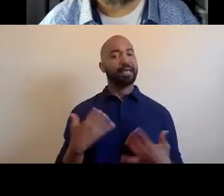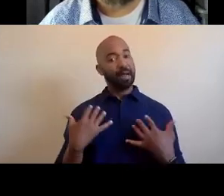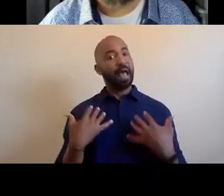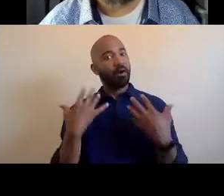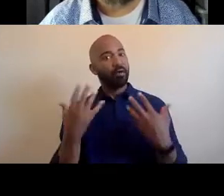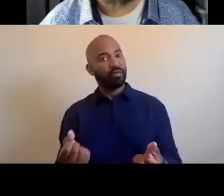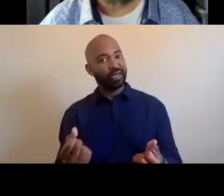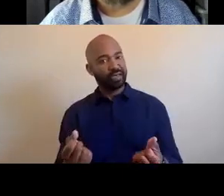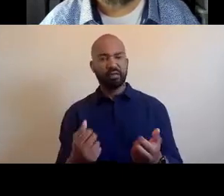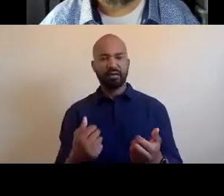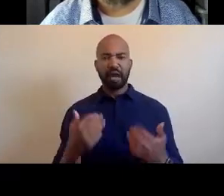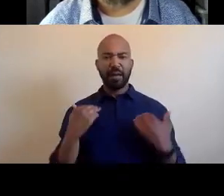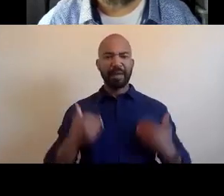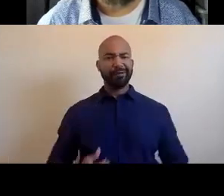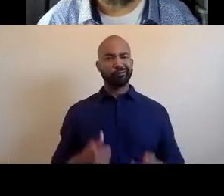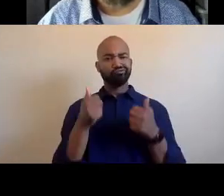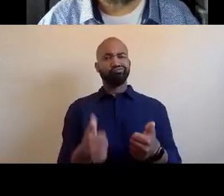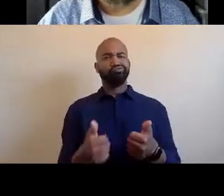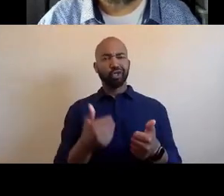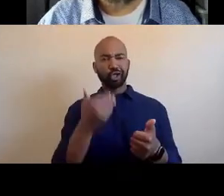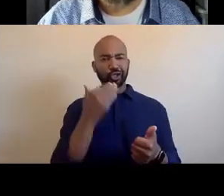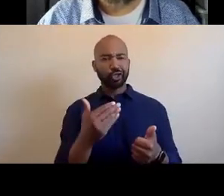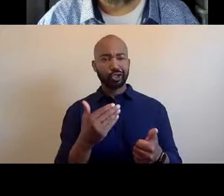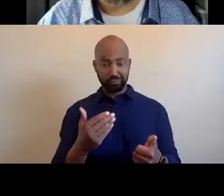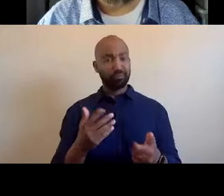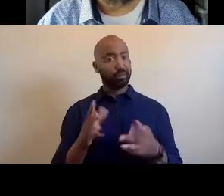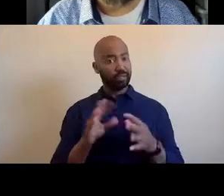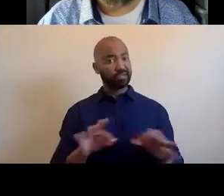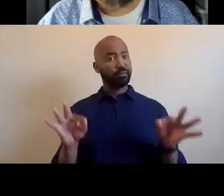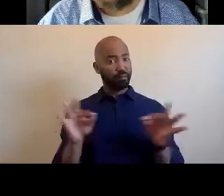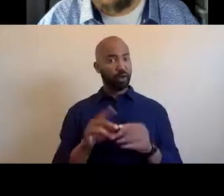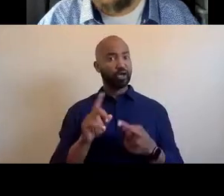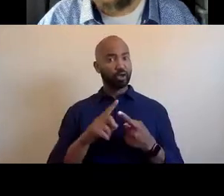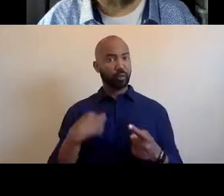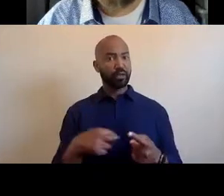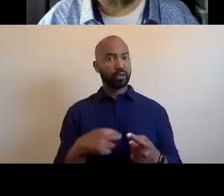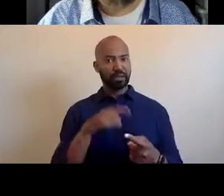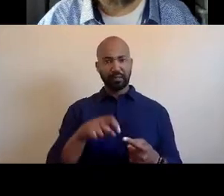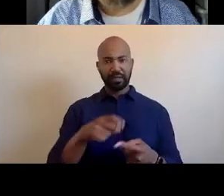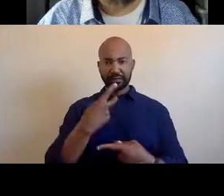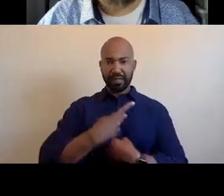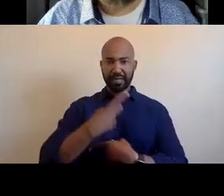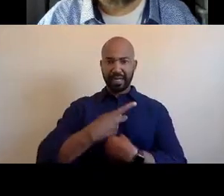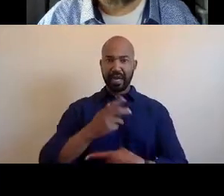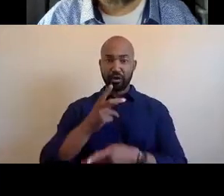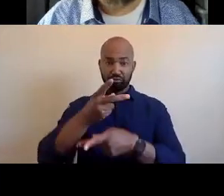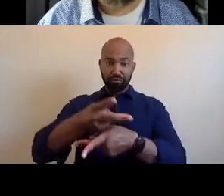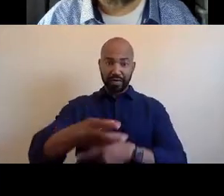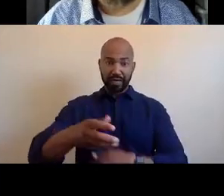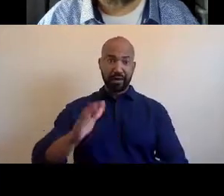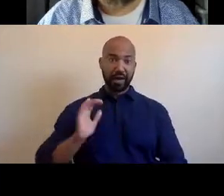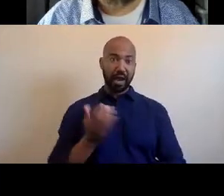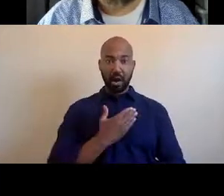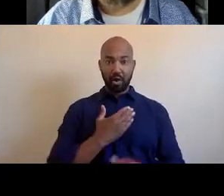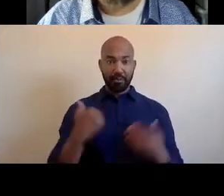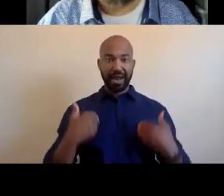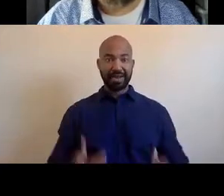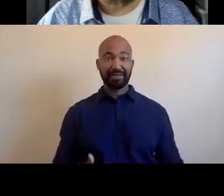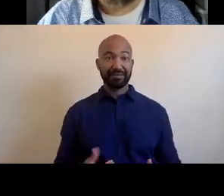and they're important to us, and we need to take good care of them. Not all of us will be skinny or